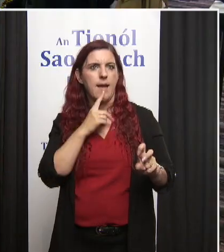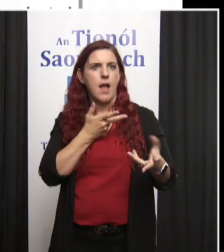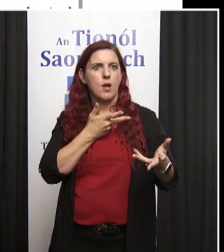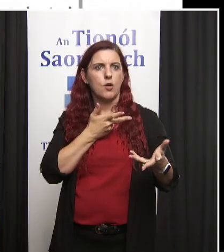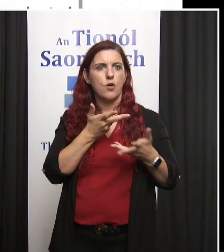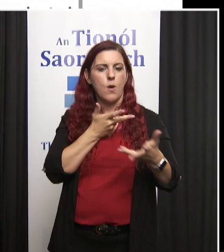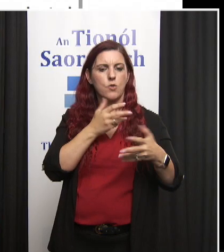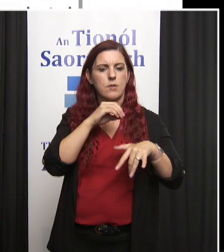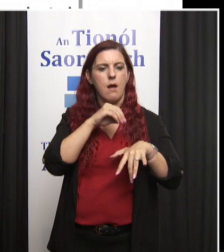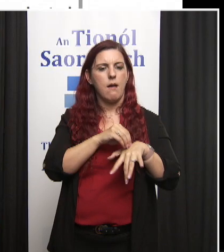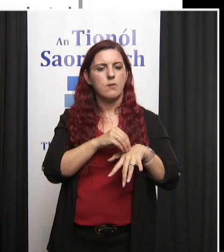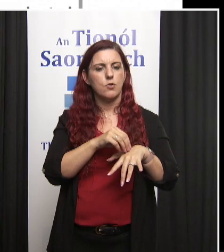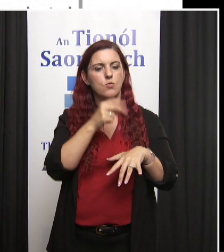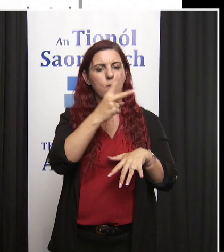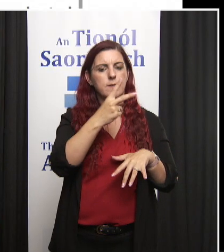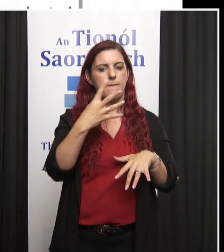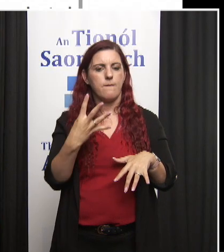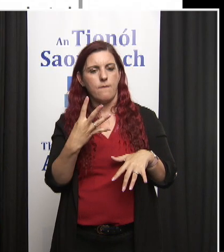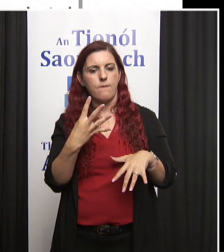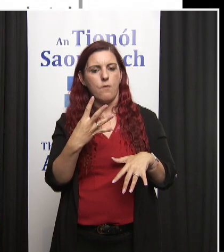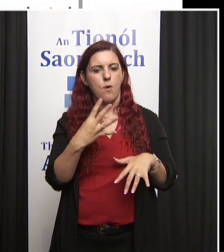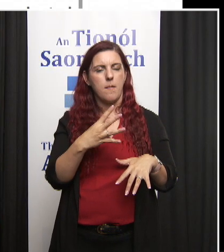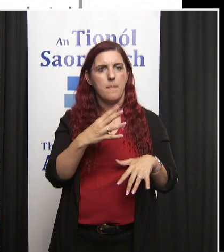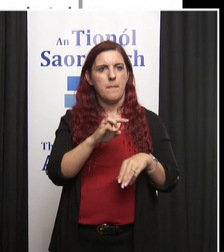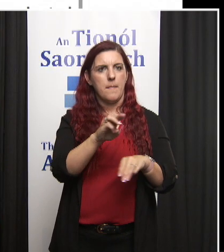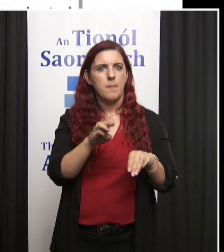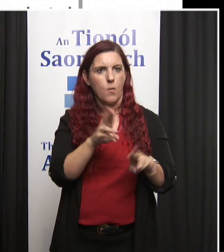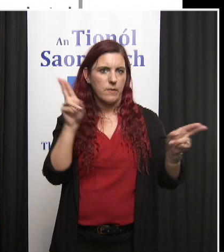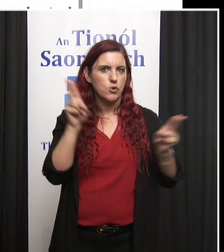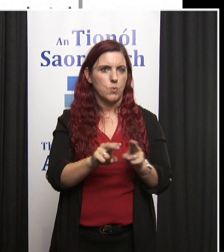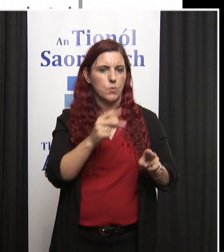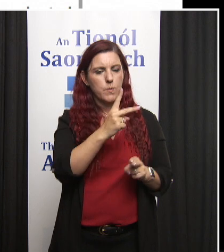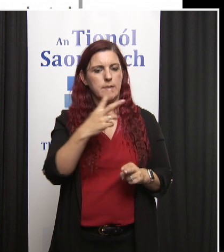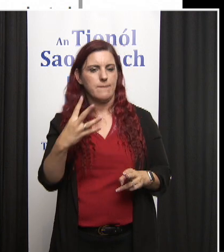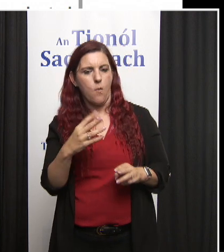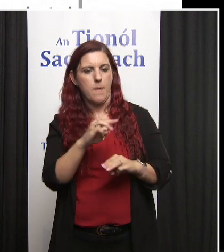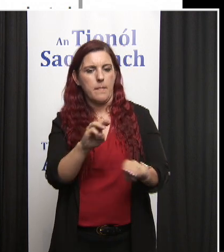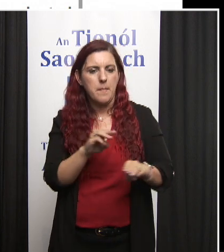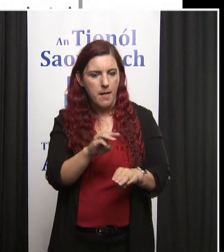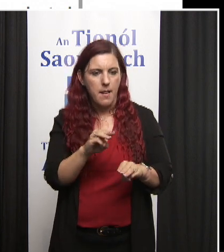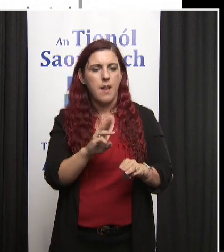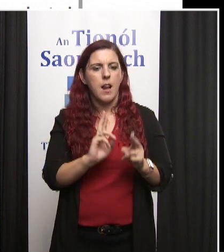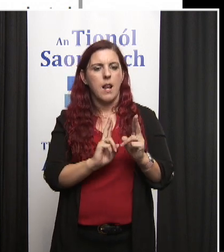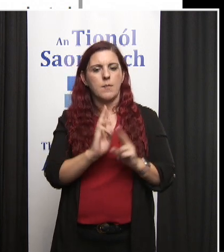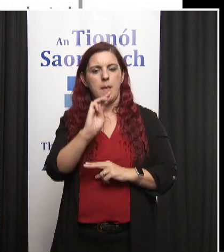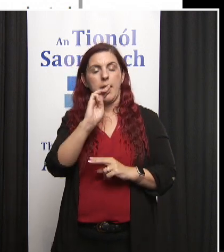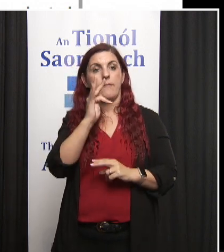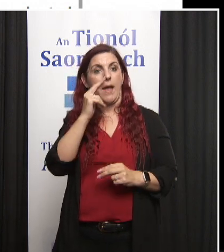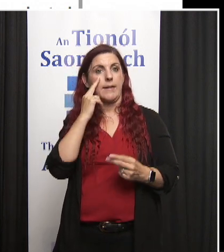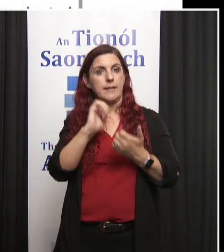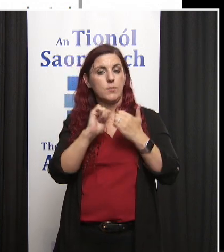the 20, we brought it down from 25 to 24. We brought it down to 24, so it would be an even amount. But should that need to be